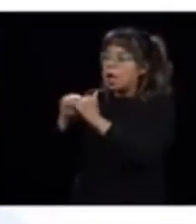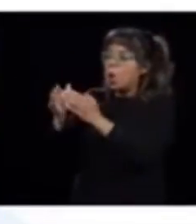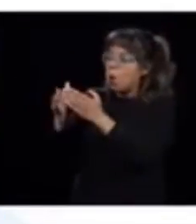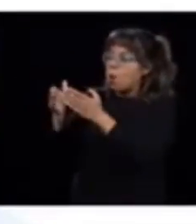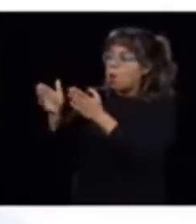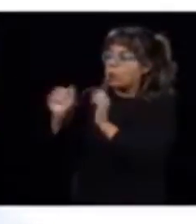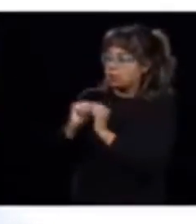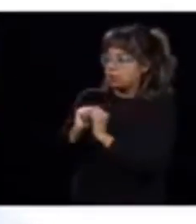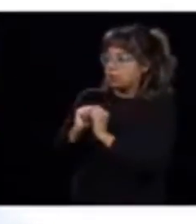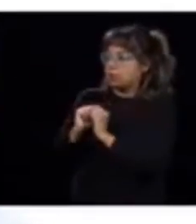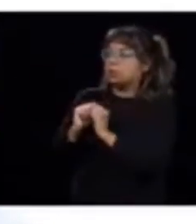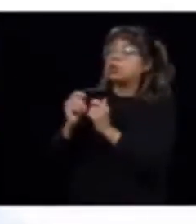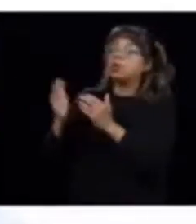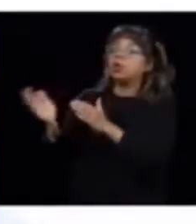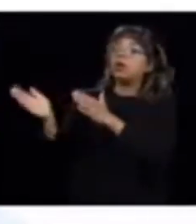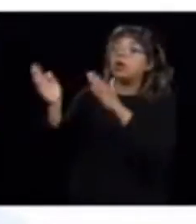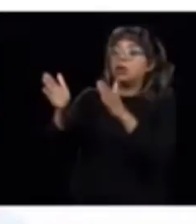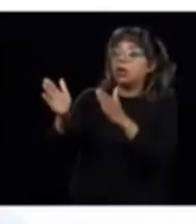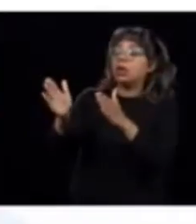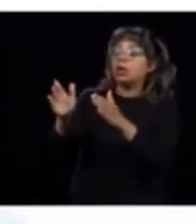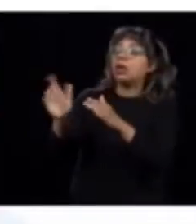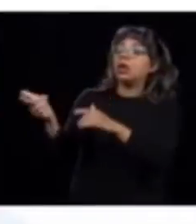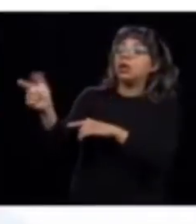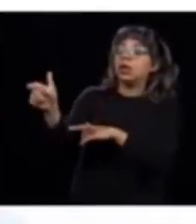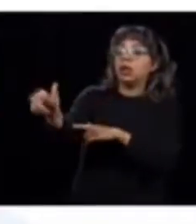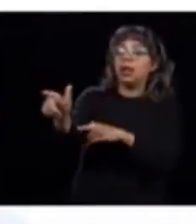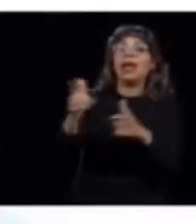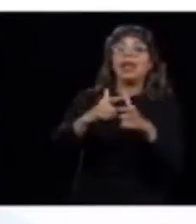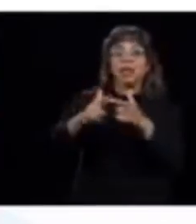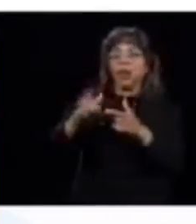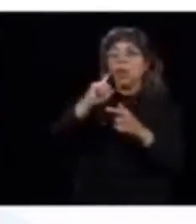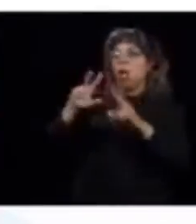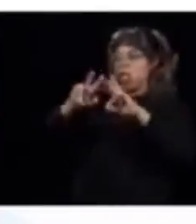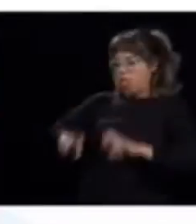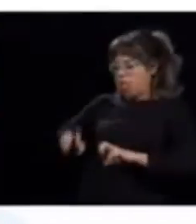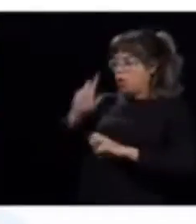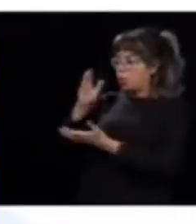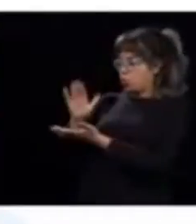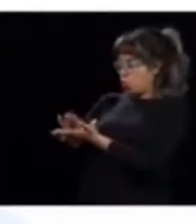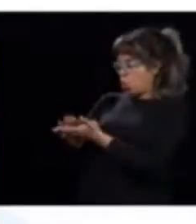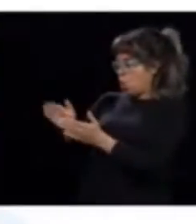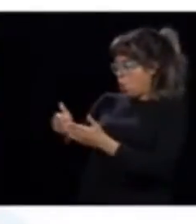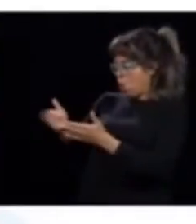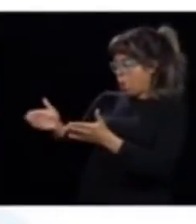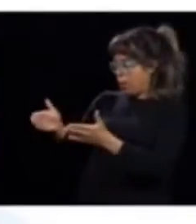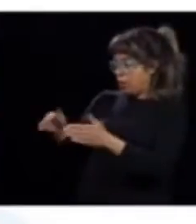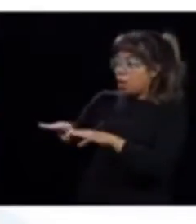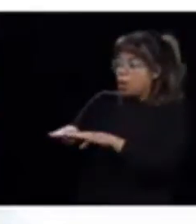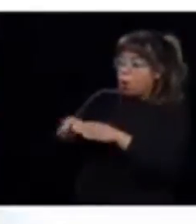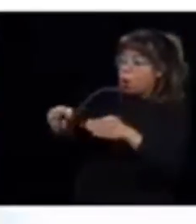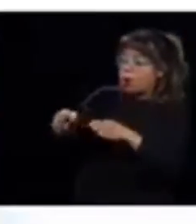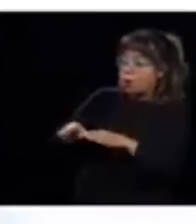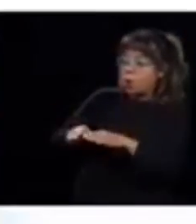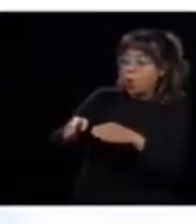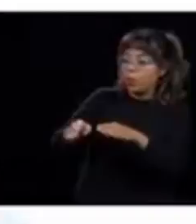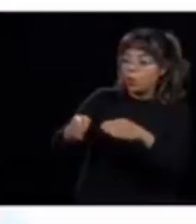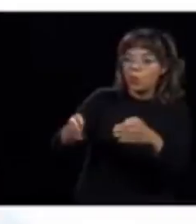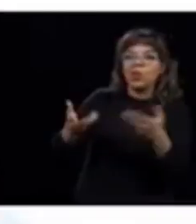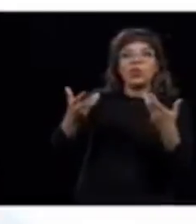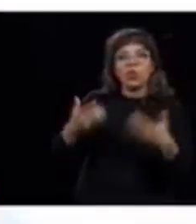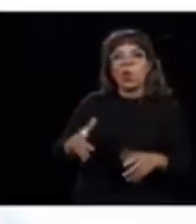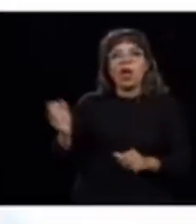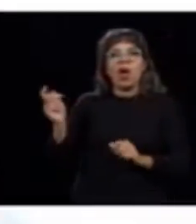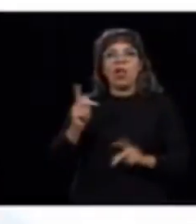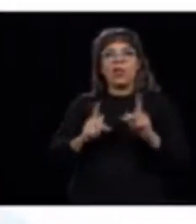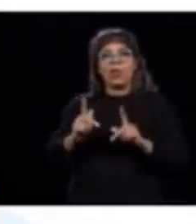put all the children and all the workers at the same time on the street. Thank you. Next question,